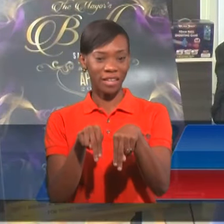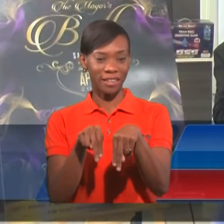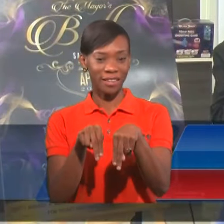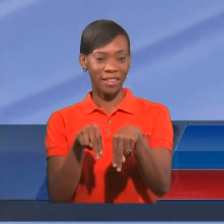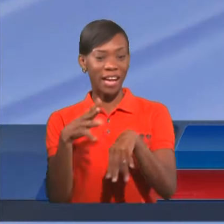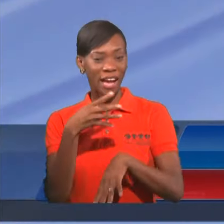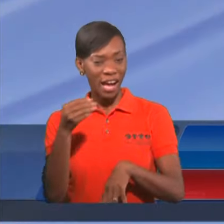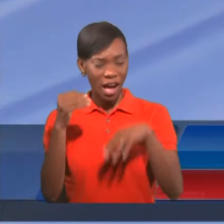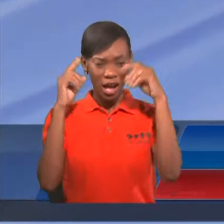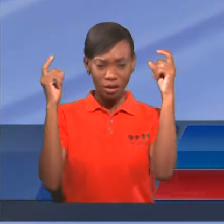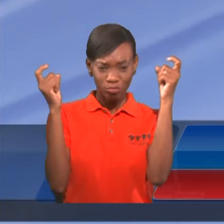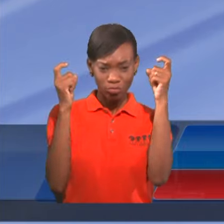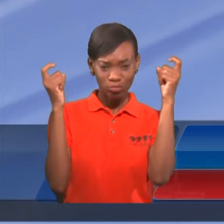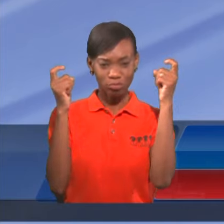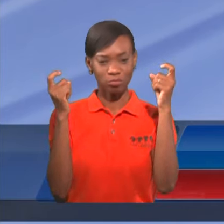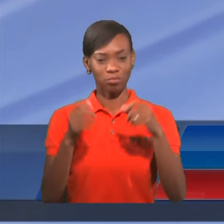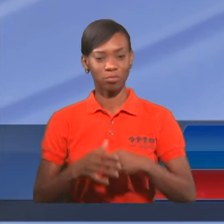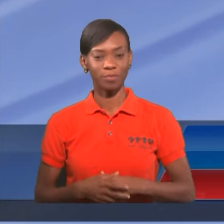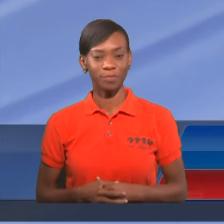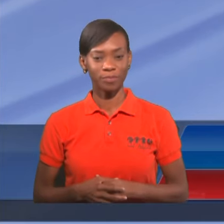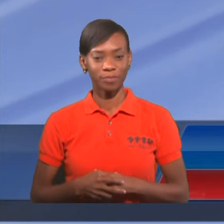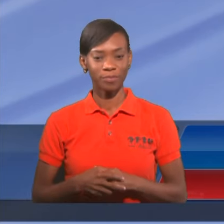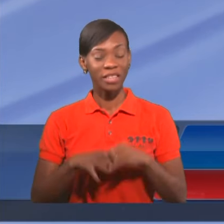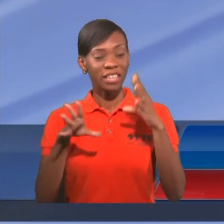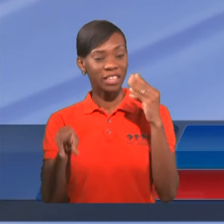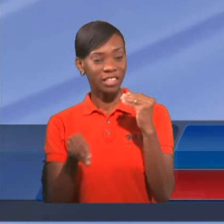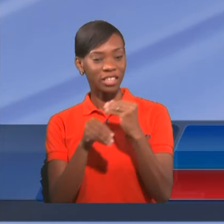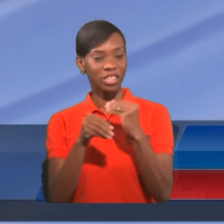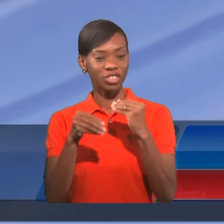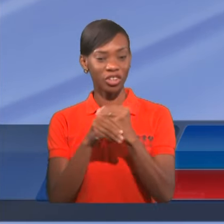us. There is also Gospel Night on April